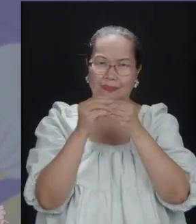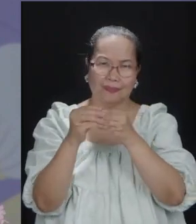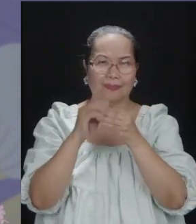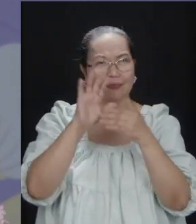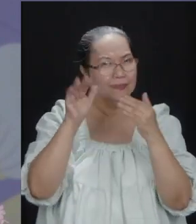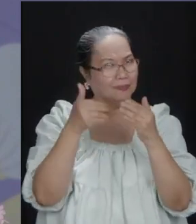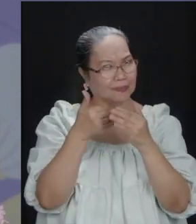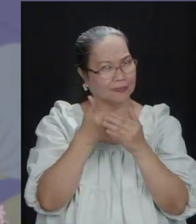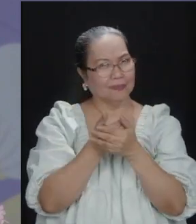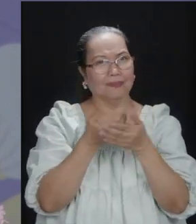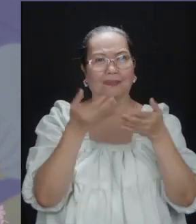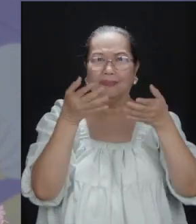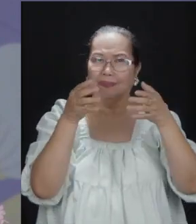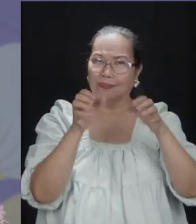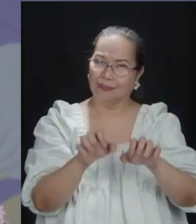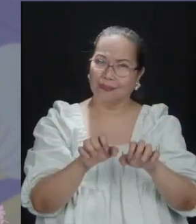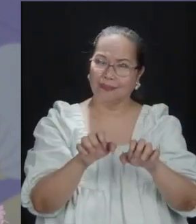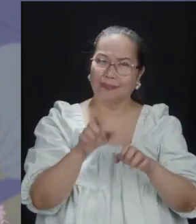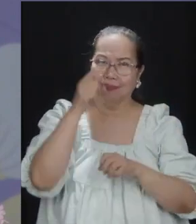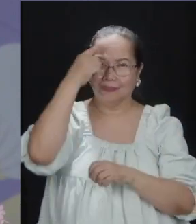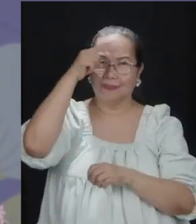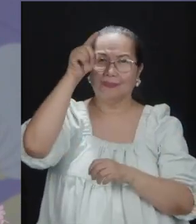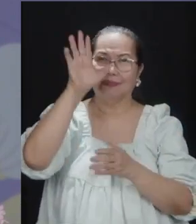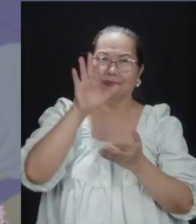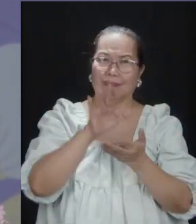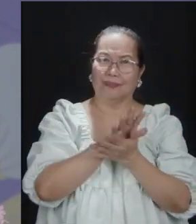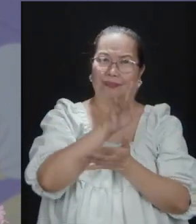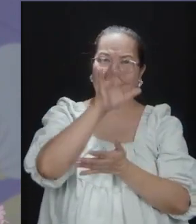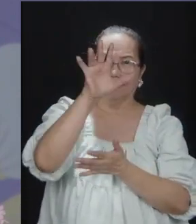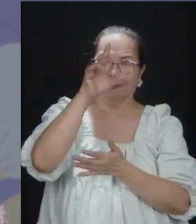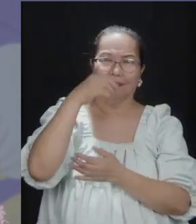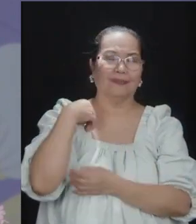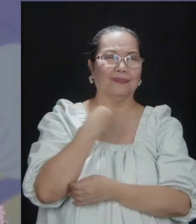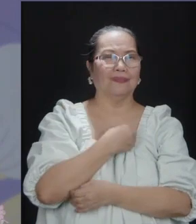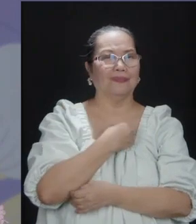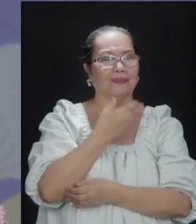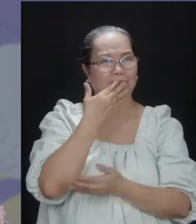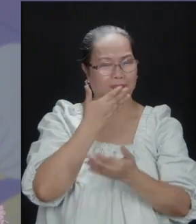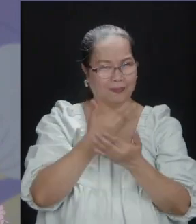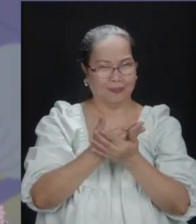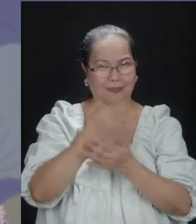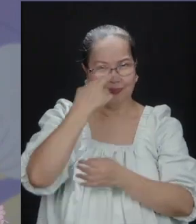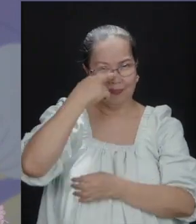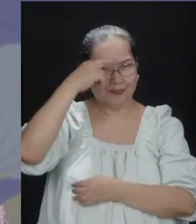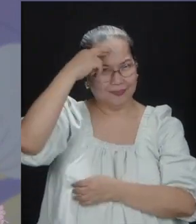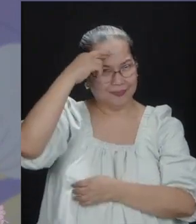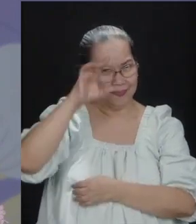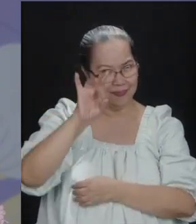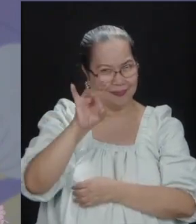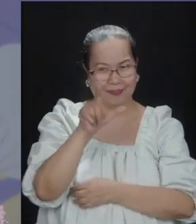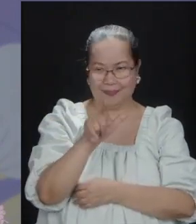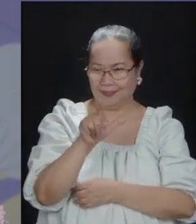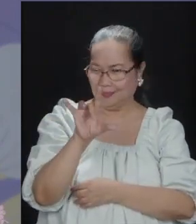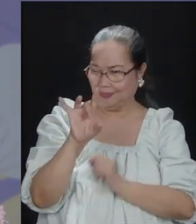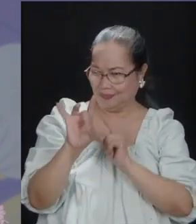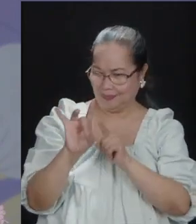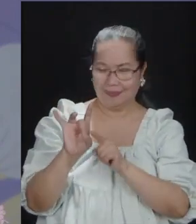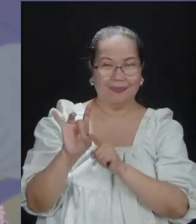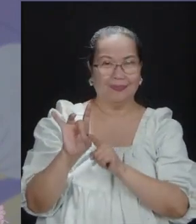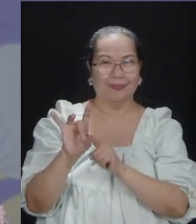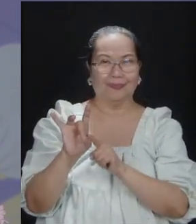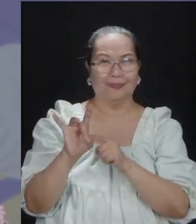all events for His glory and for our good. Romans 8:28. And so, you see,